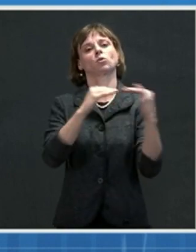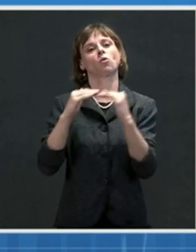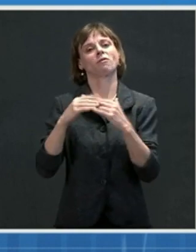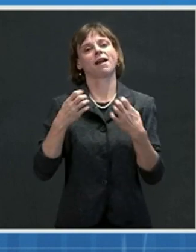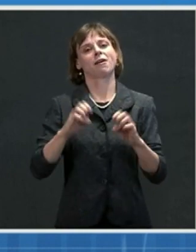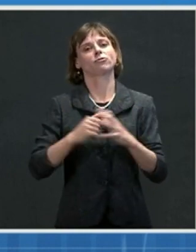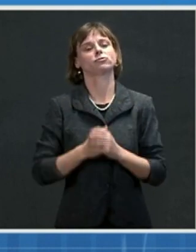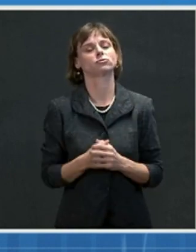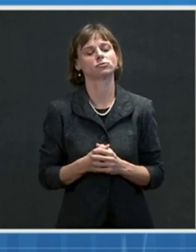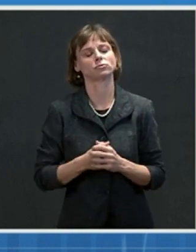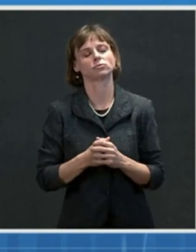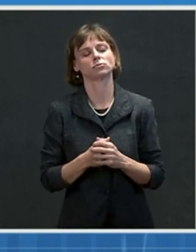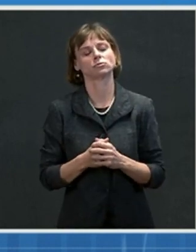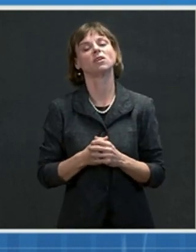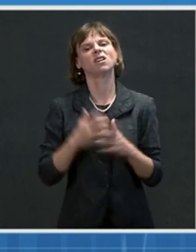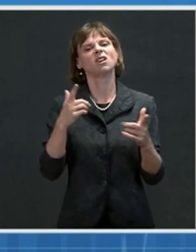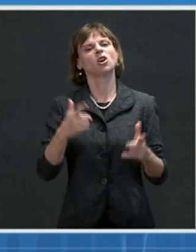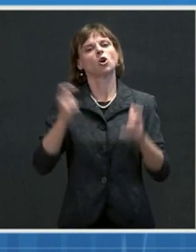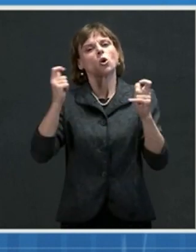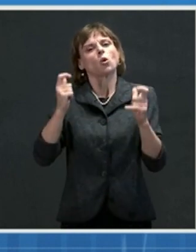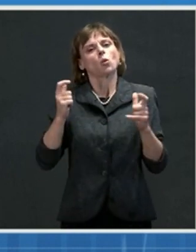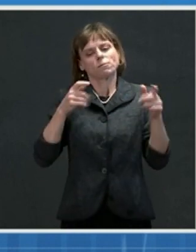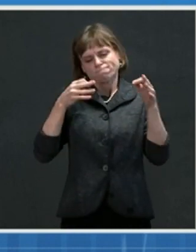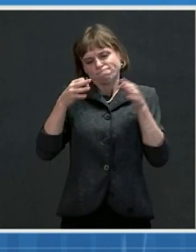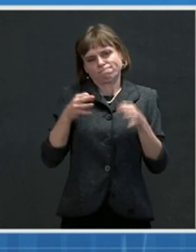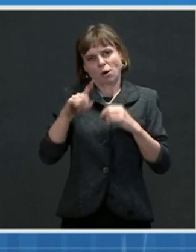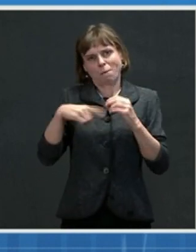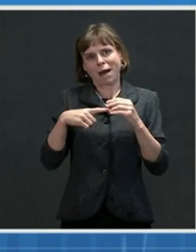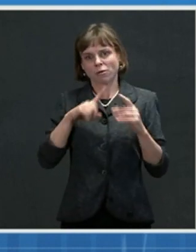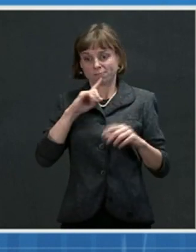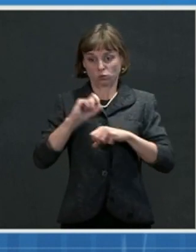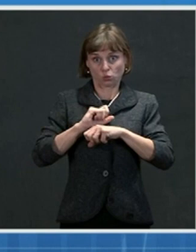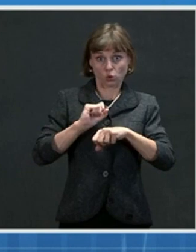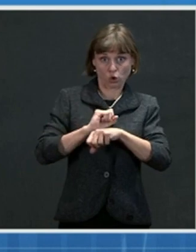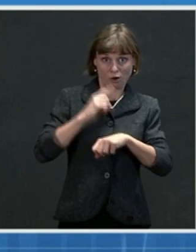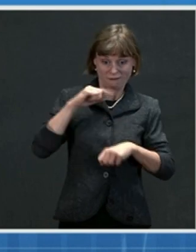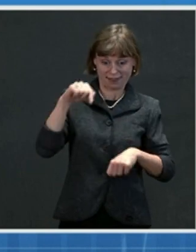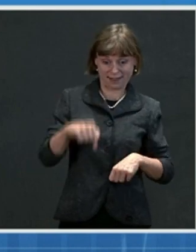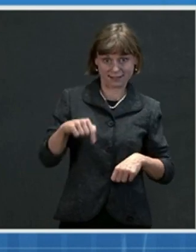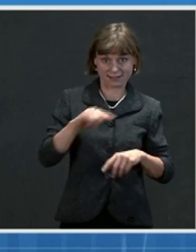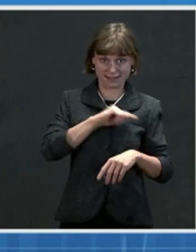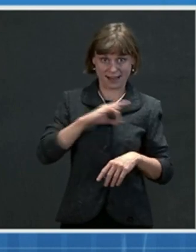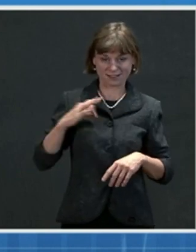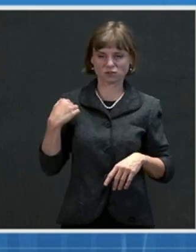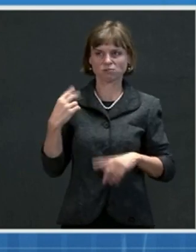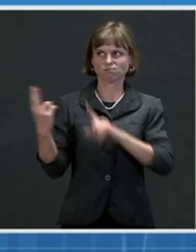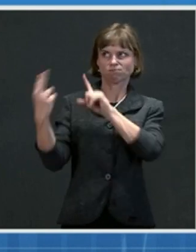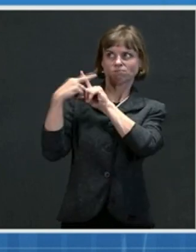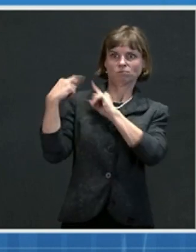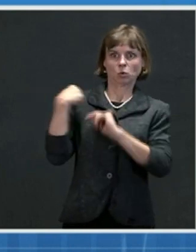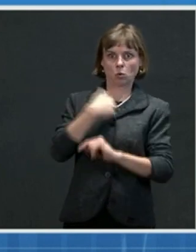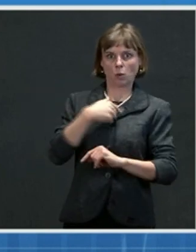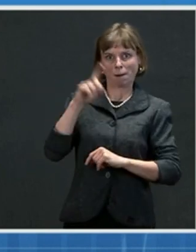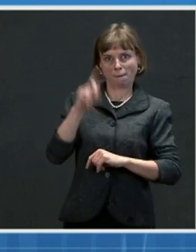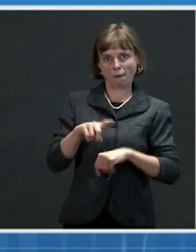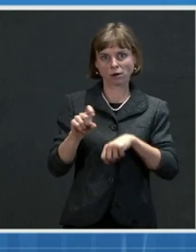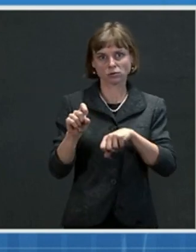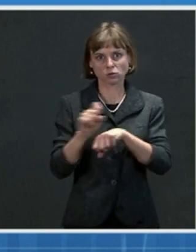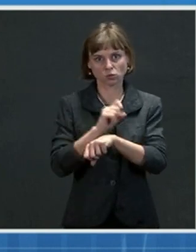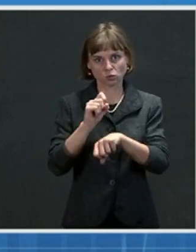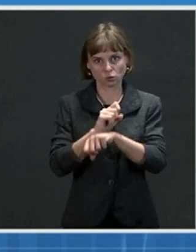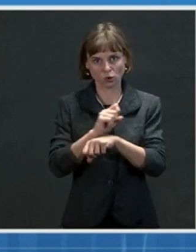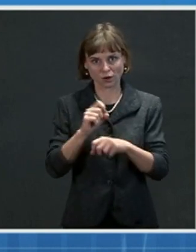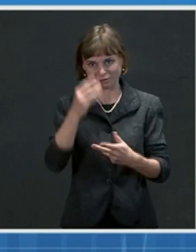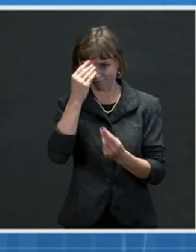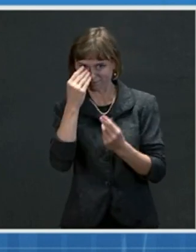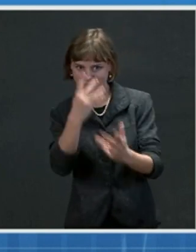Just a quick word on the actual work of this task force. This advisory body is charged with issuing a range of recommendations to help inform the